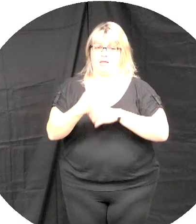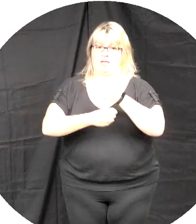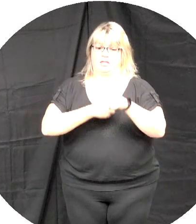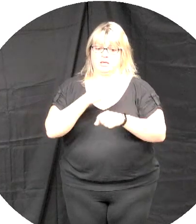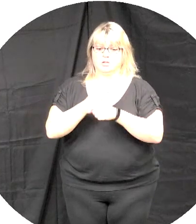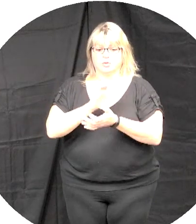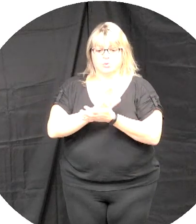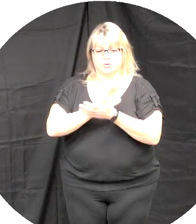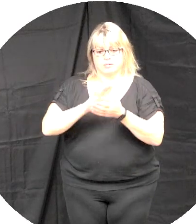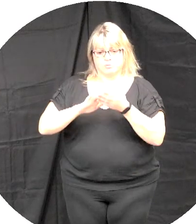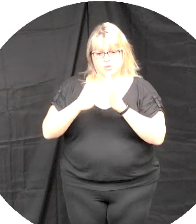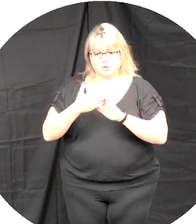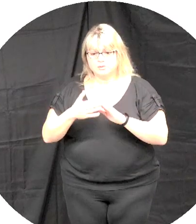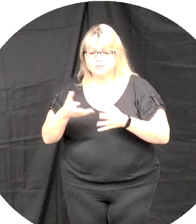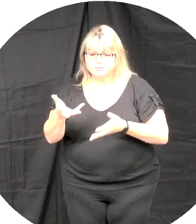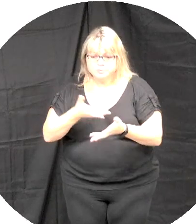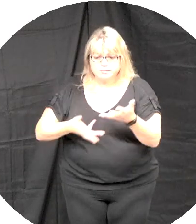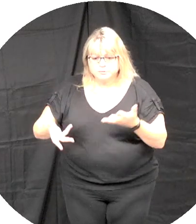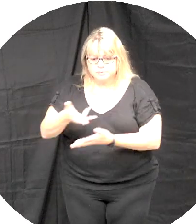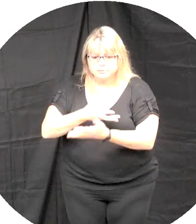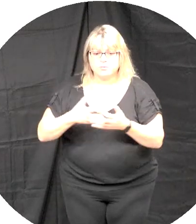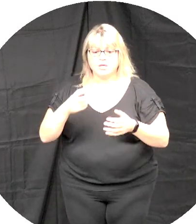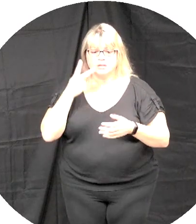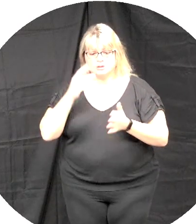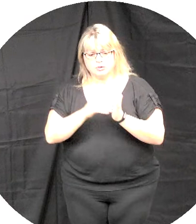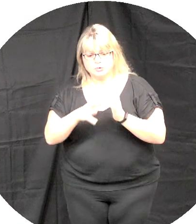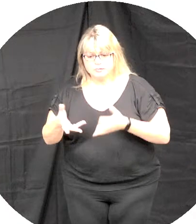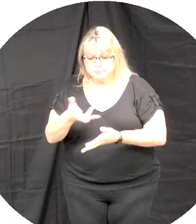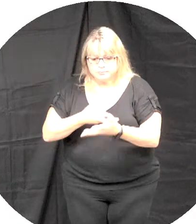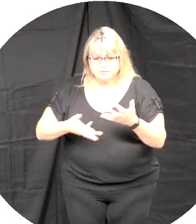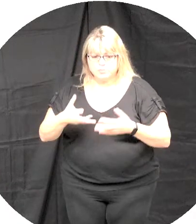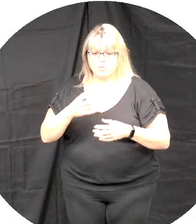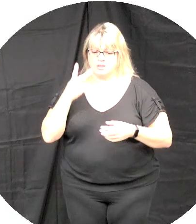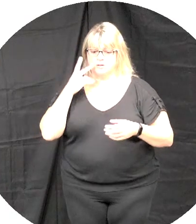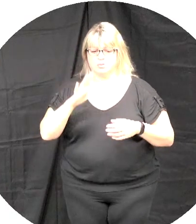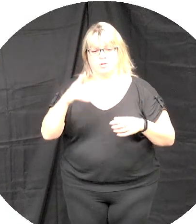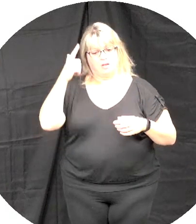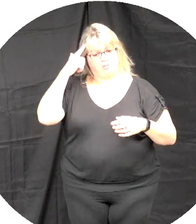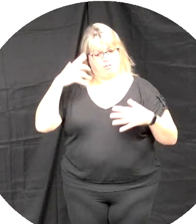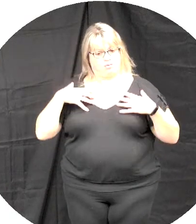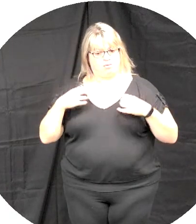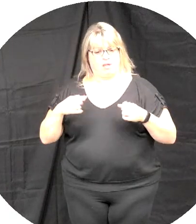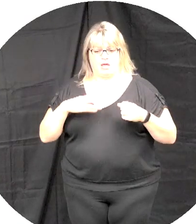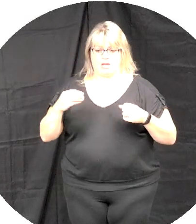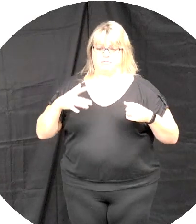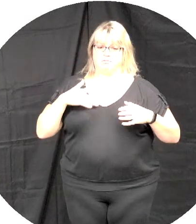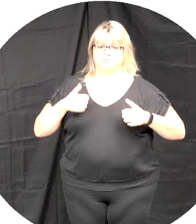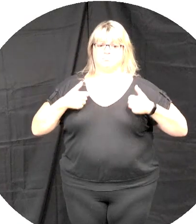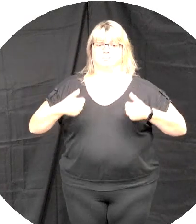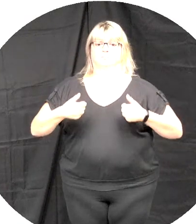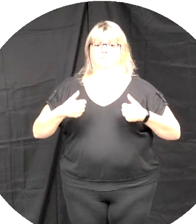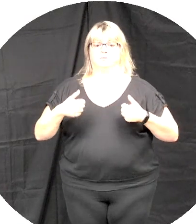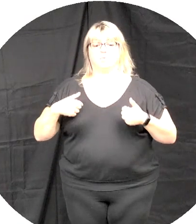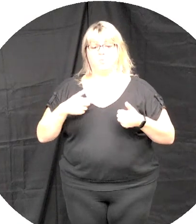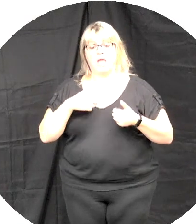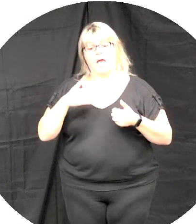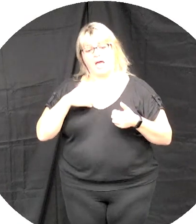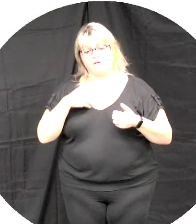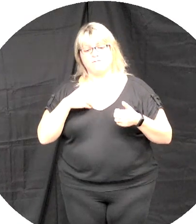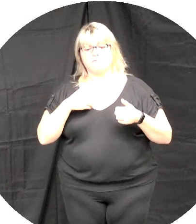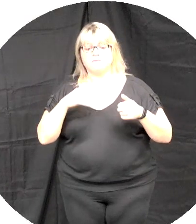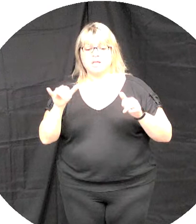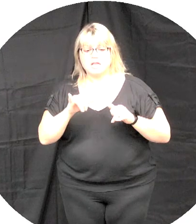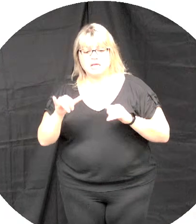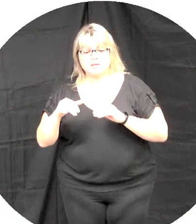school communities, enhance student engagement and success, health and well-being. There are 7 determinants of this model: